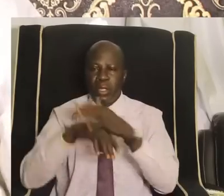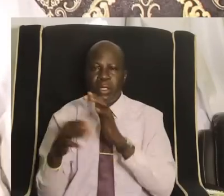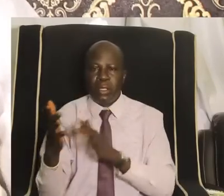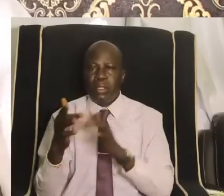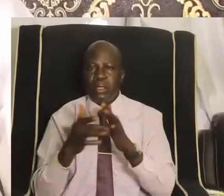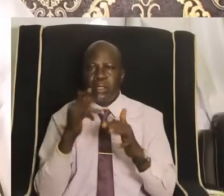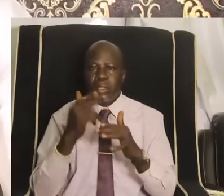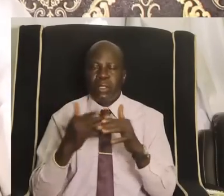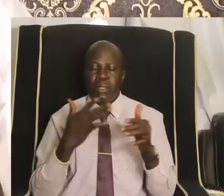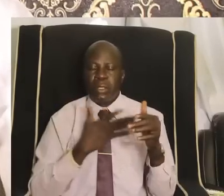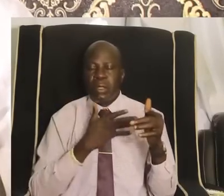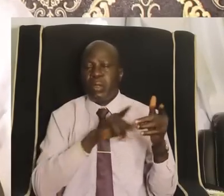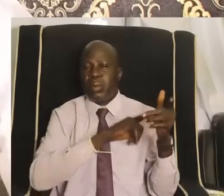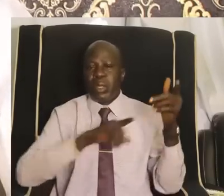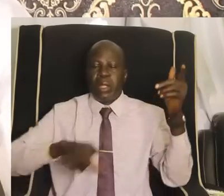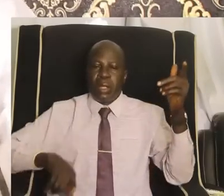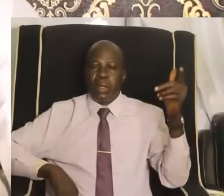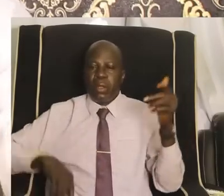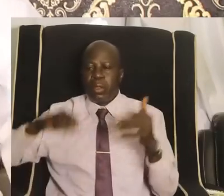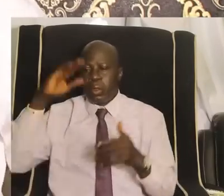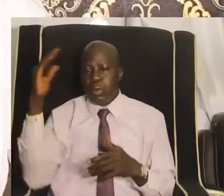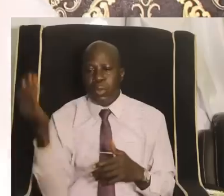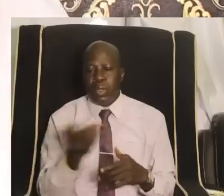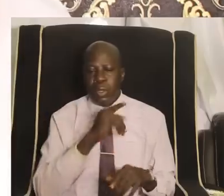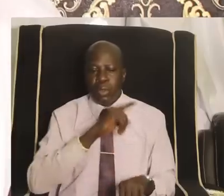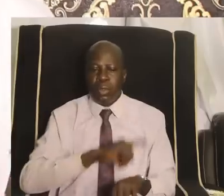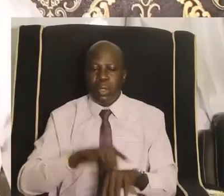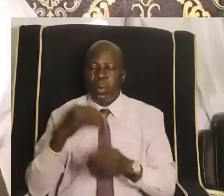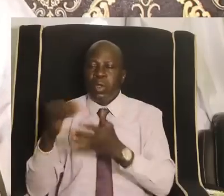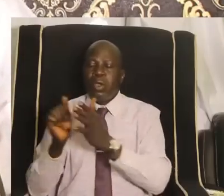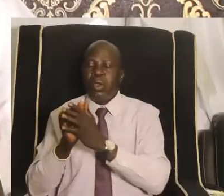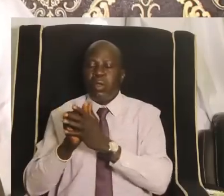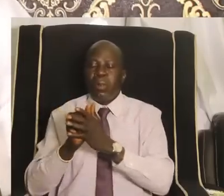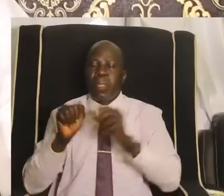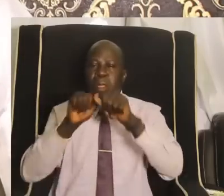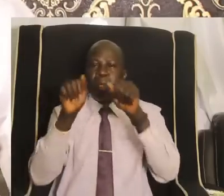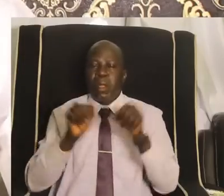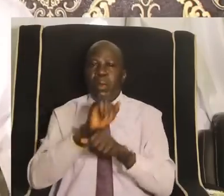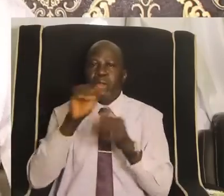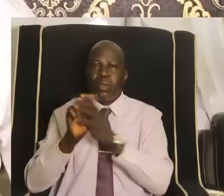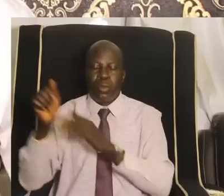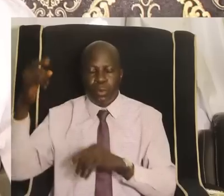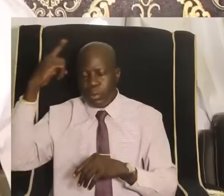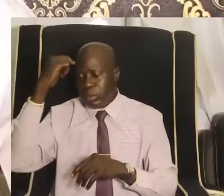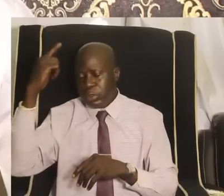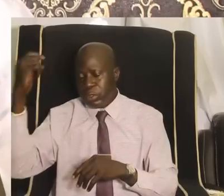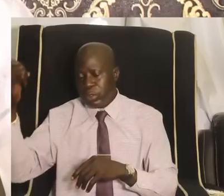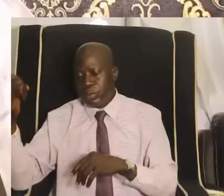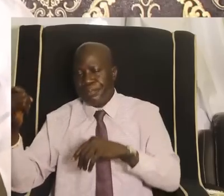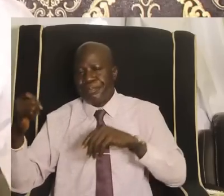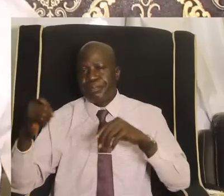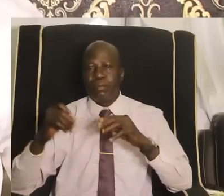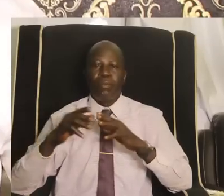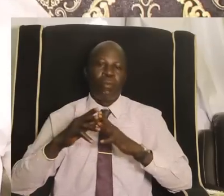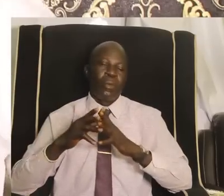Igado road. By hotel bus stop. By hotel bus stop. Kabere Okoloyin event. Just ask for Okoloyin event. To ba ti debe. Once you get there. O ma